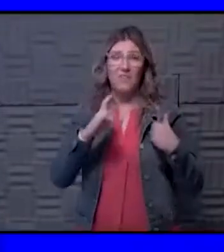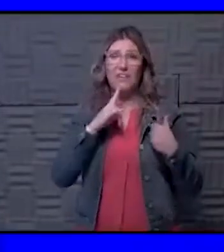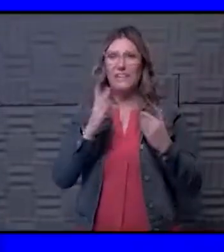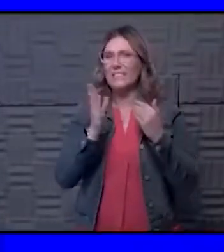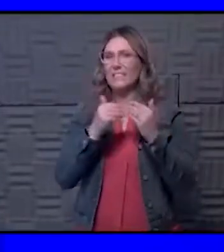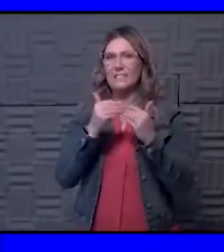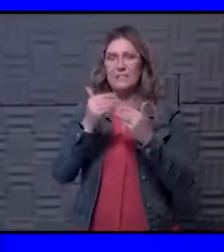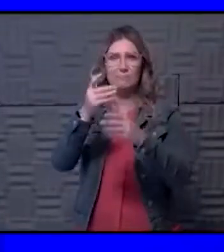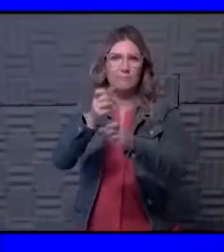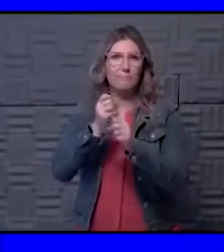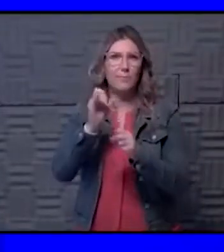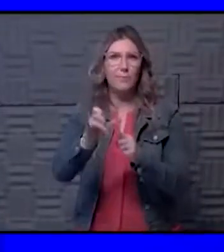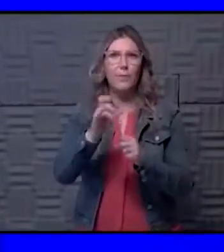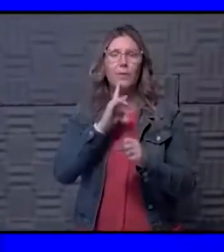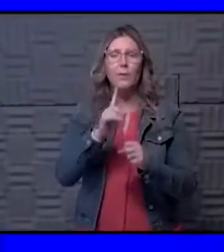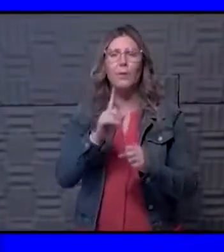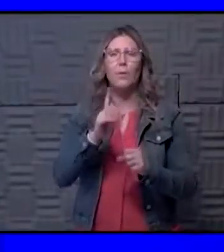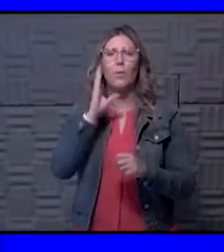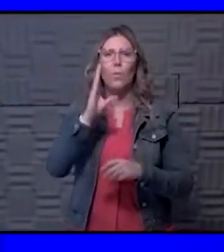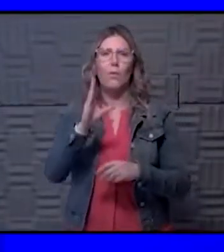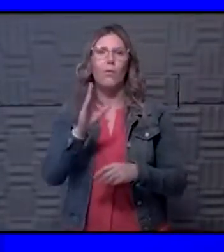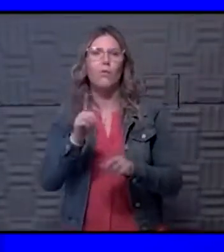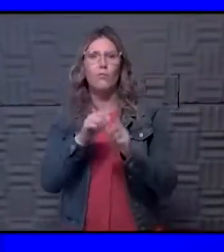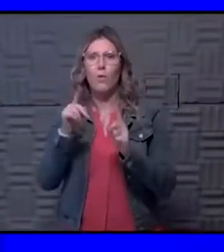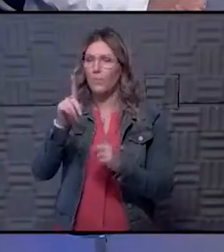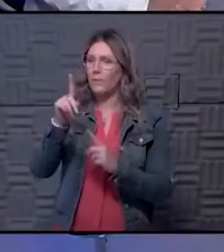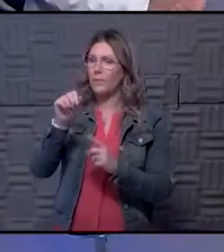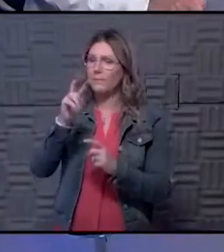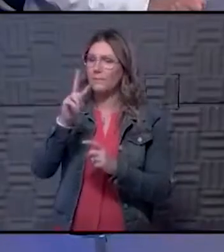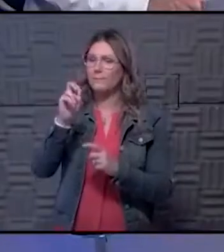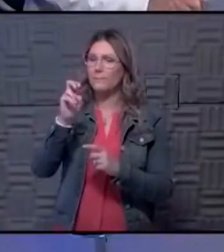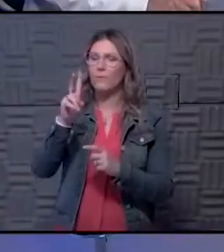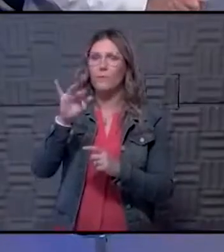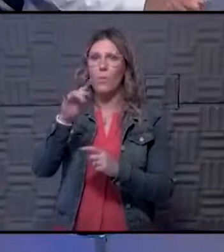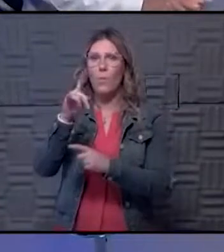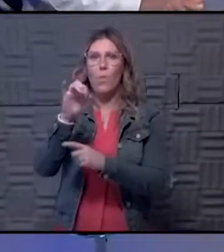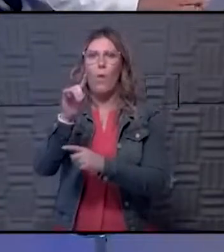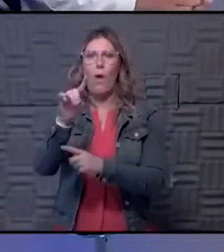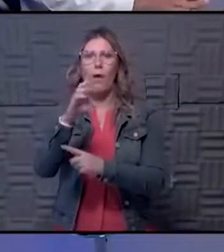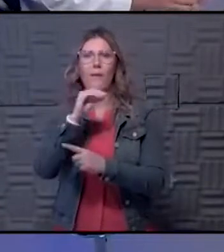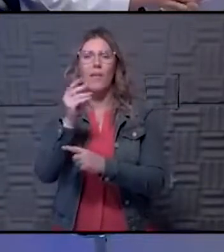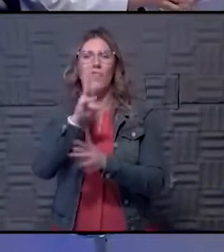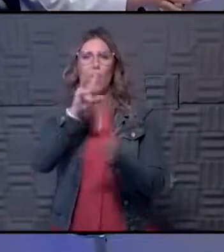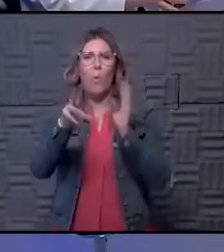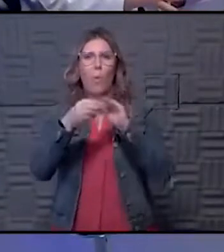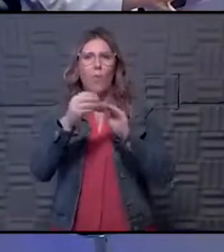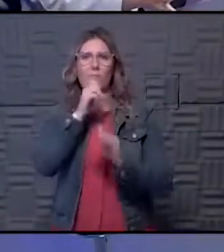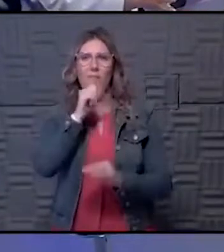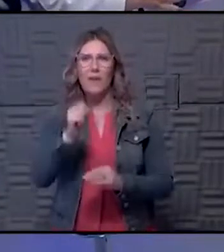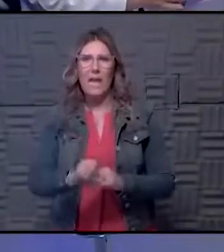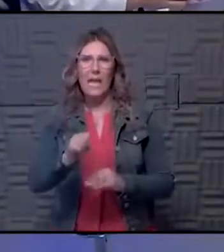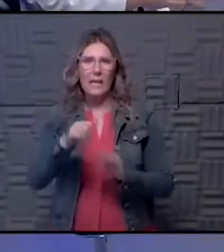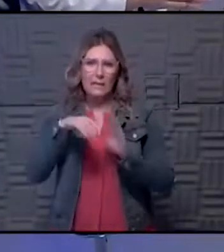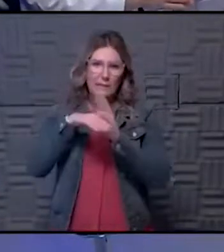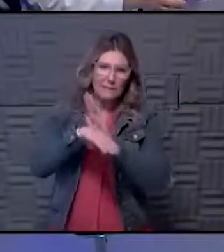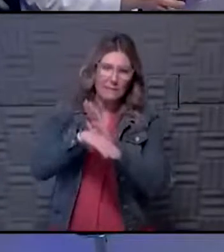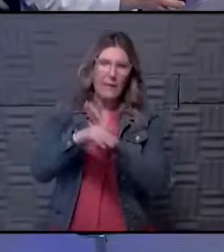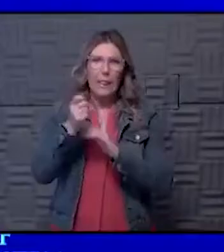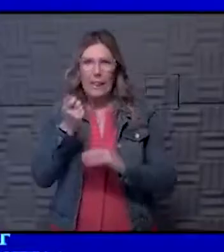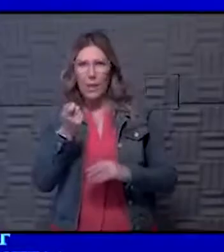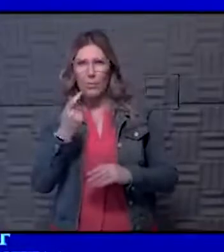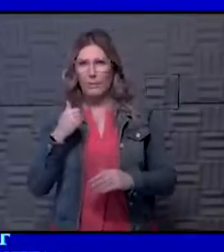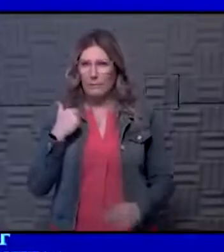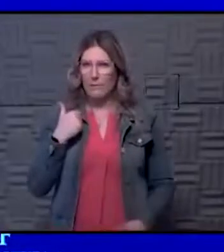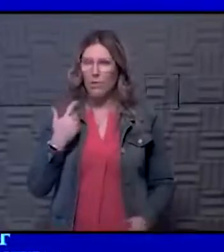that we'll have from it David tomorrow. Wild or Amanda Cackler. Yeah, we can get there's- it tomorrow. I think it's the overall age has shifted downward a little bit,